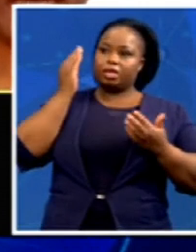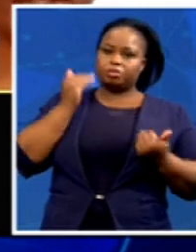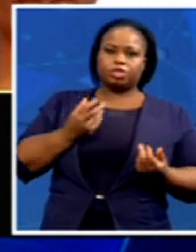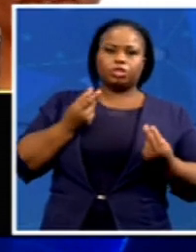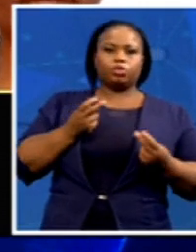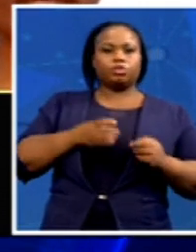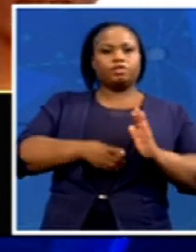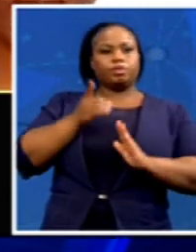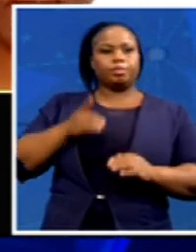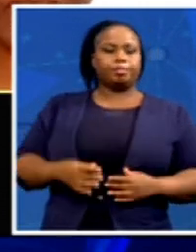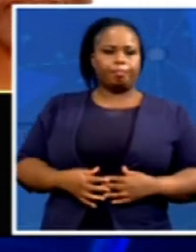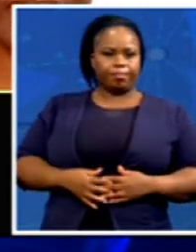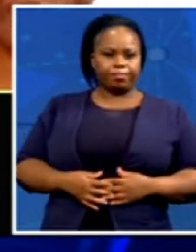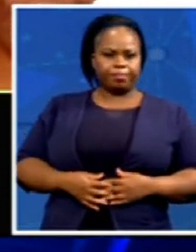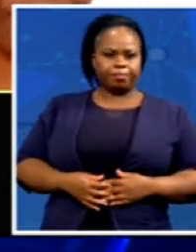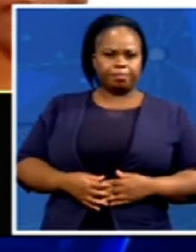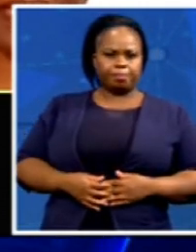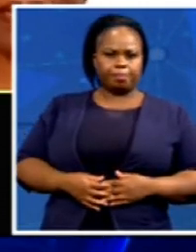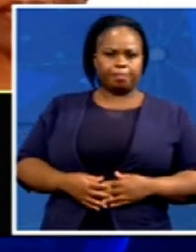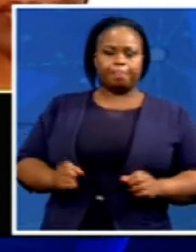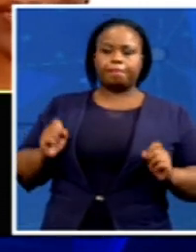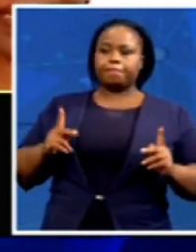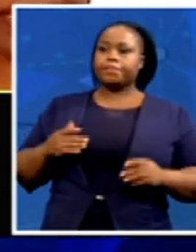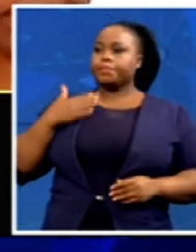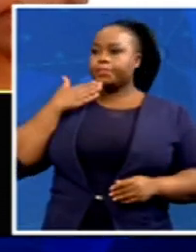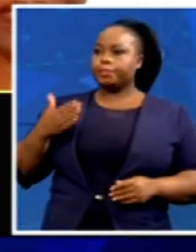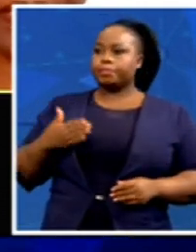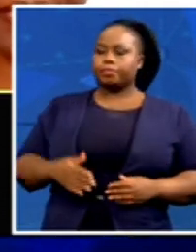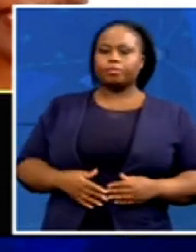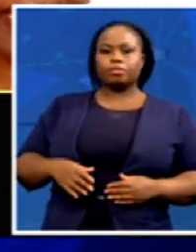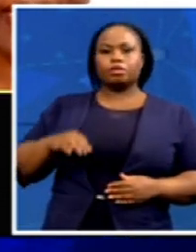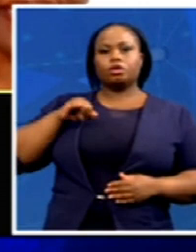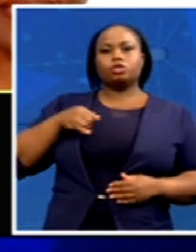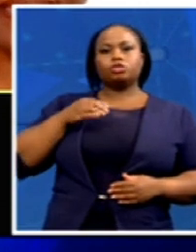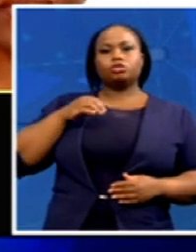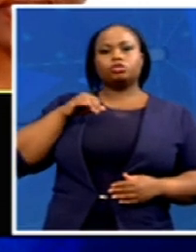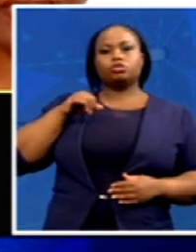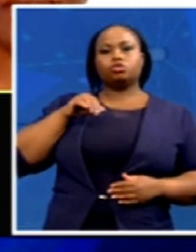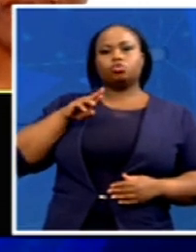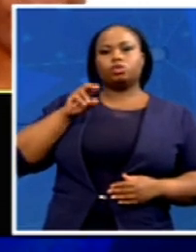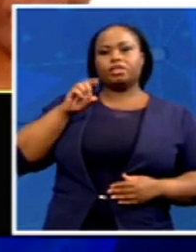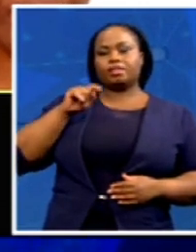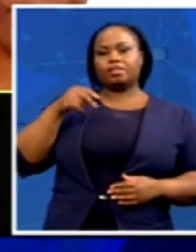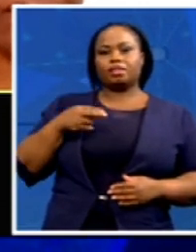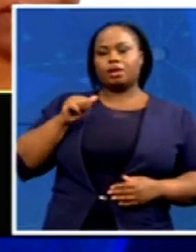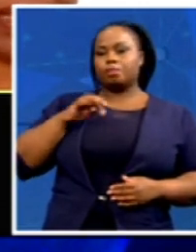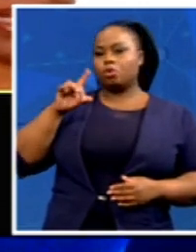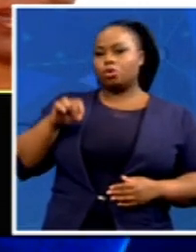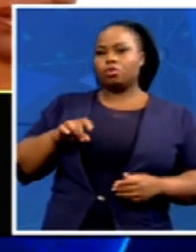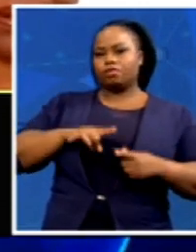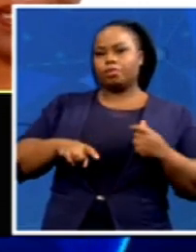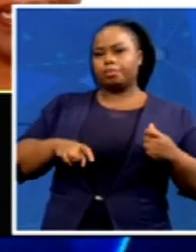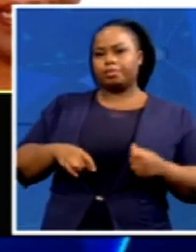All right, thank you. Judith Akolo joins us from the Kenya Broadcasting Corporation. And she says, my question to